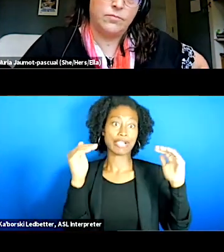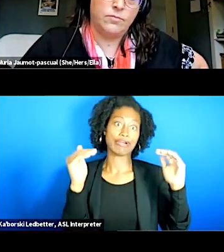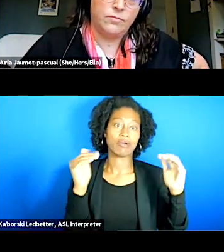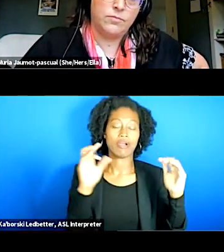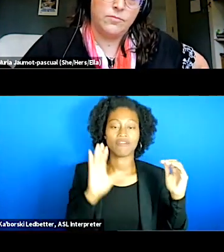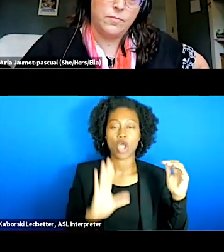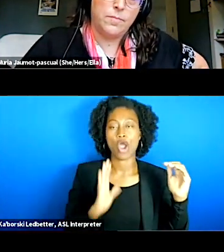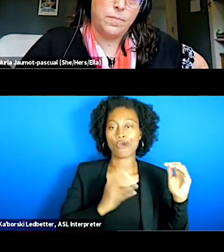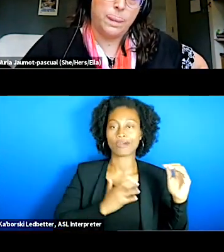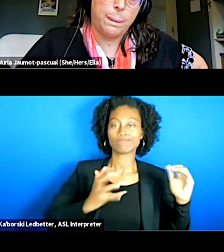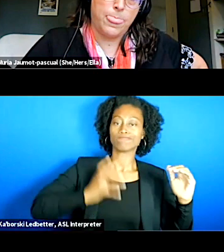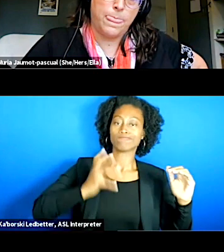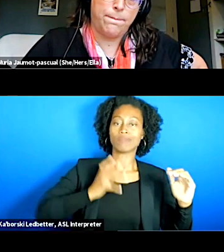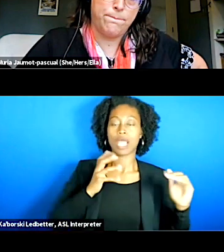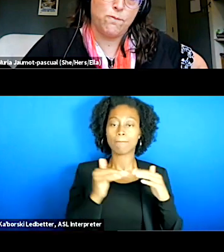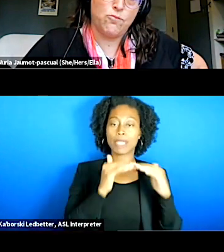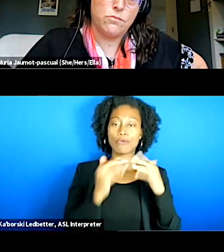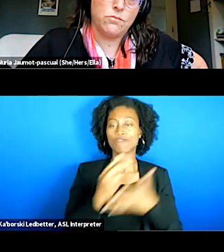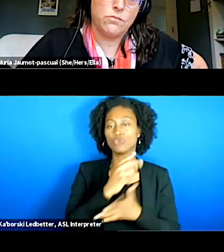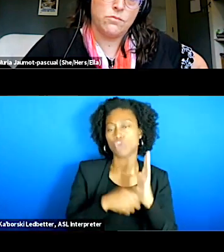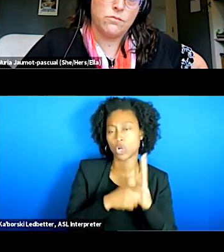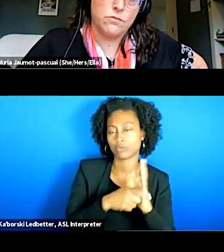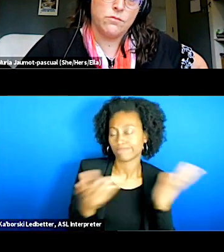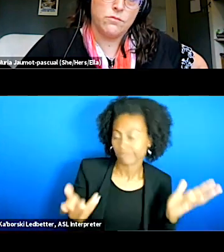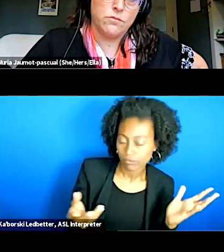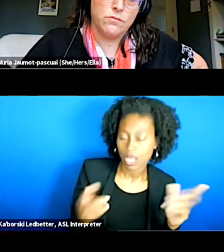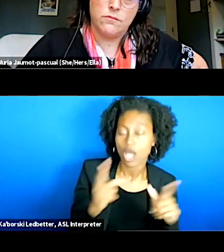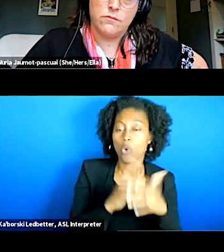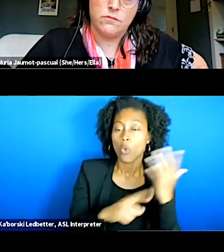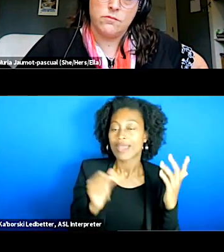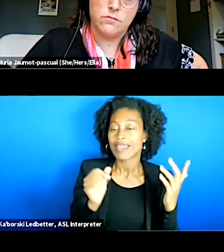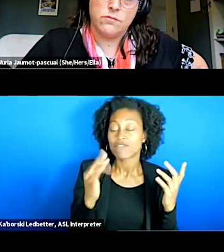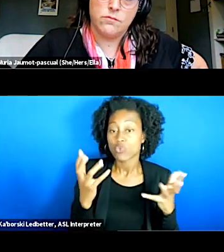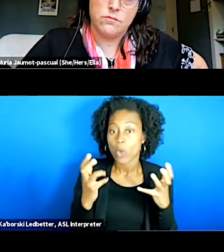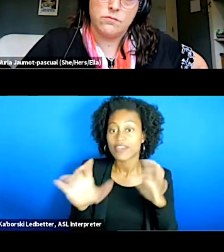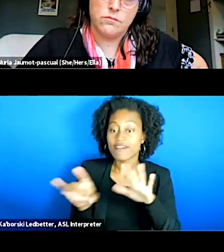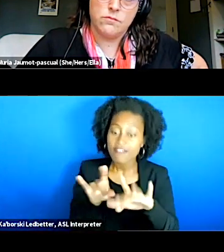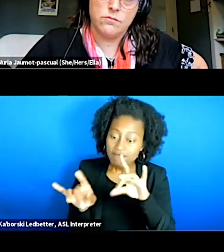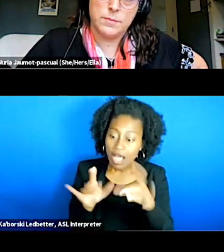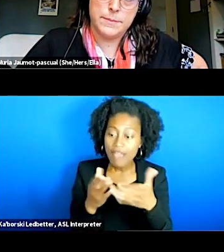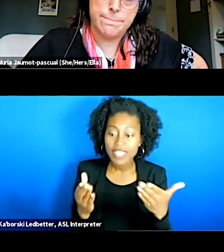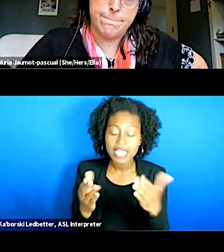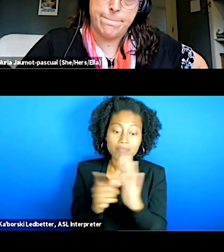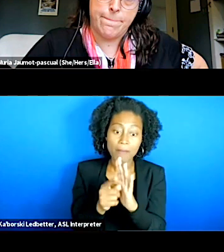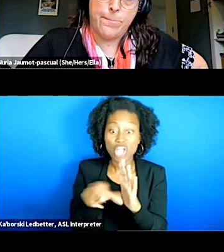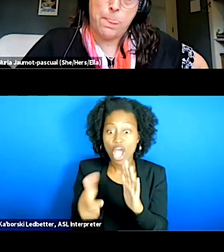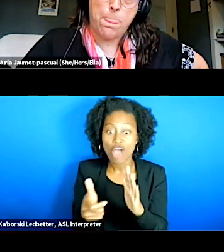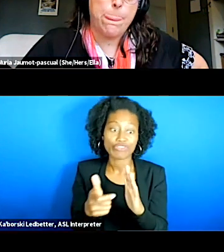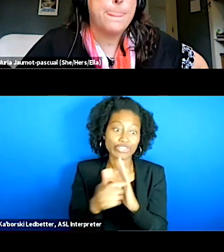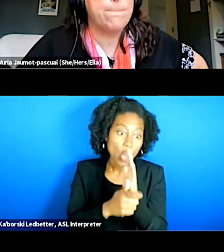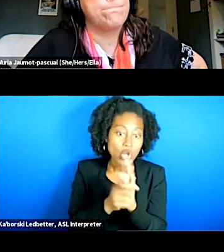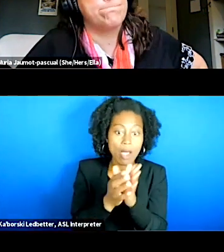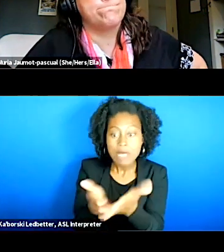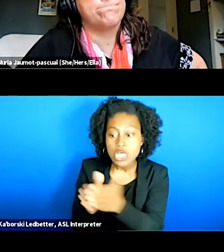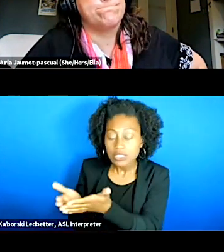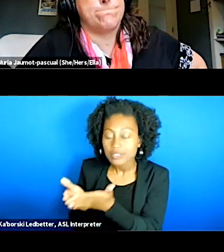to make sure that you're capturing, say, things published in other journals and books, sort of maybe the